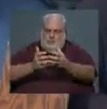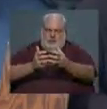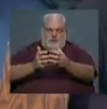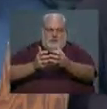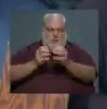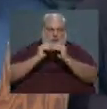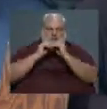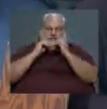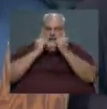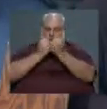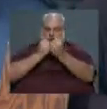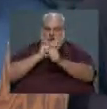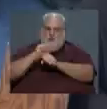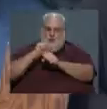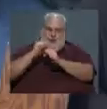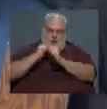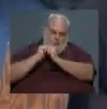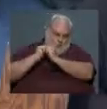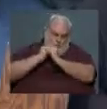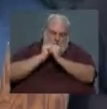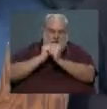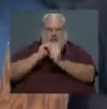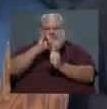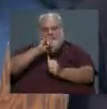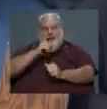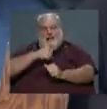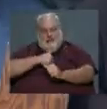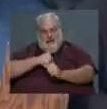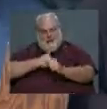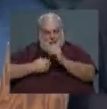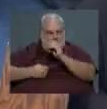of organizations to work with. And that is what I'm most